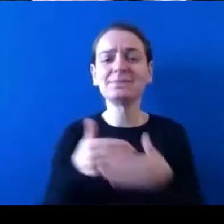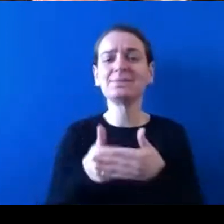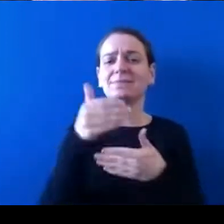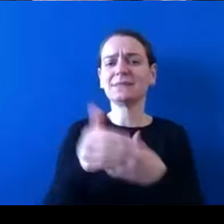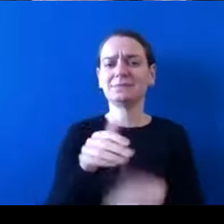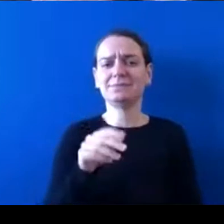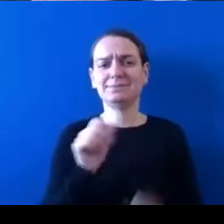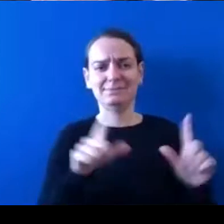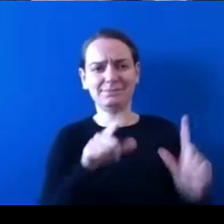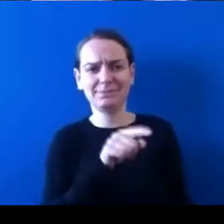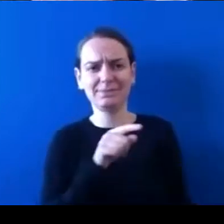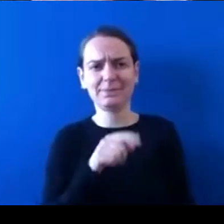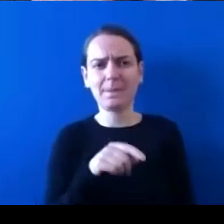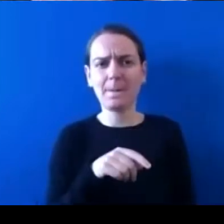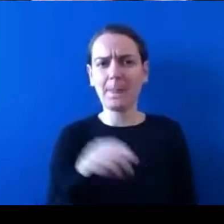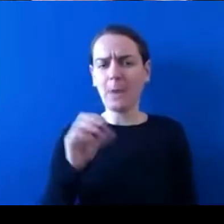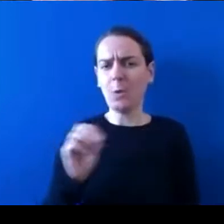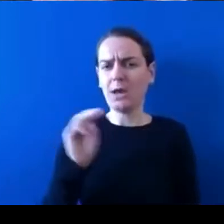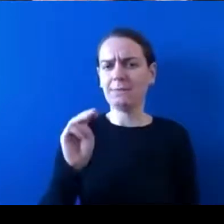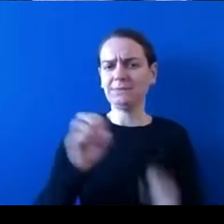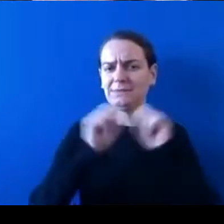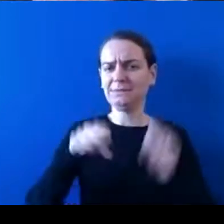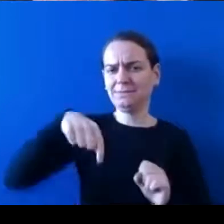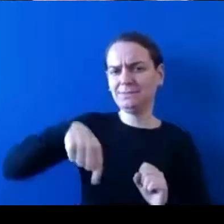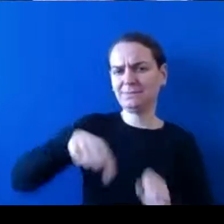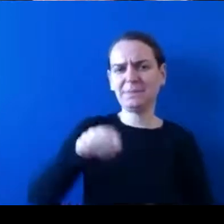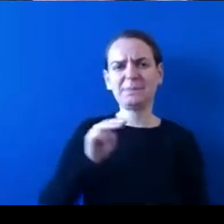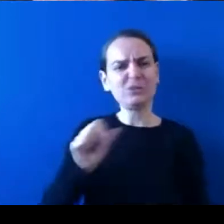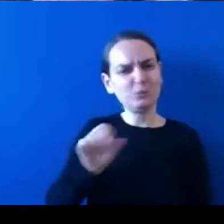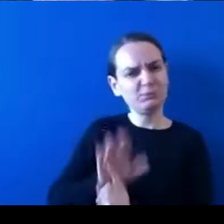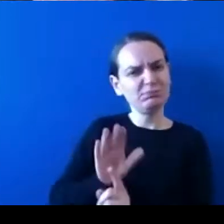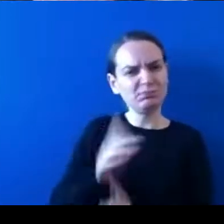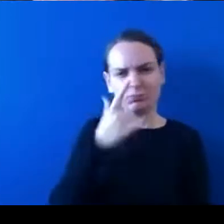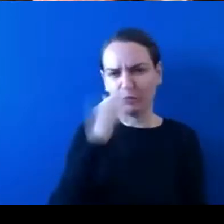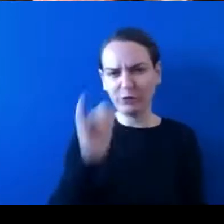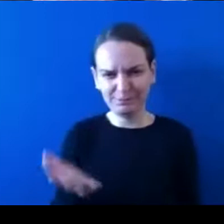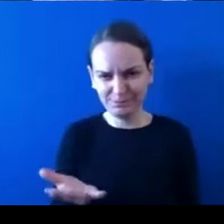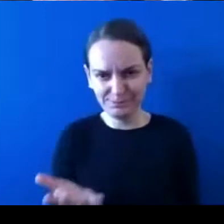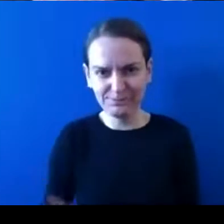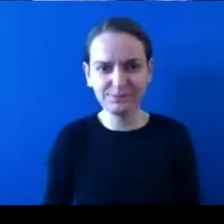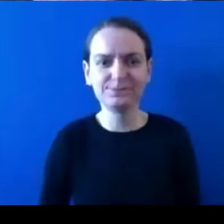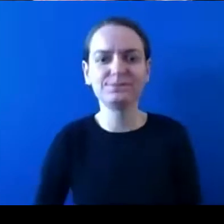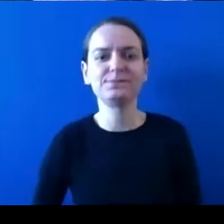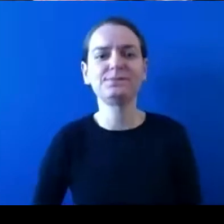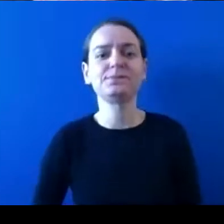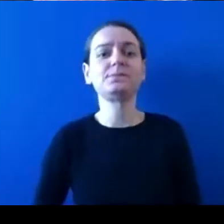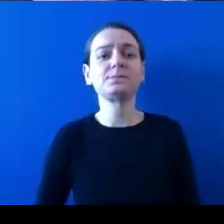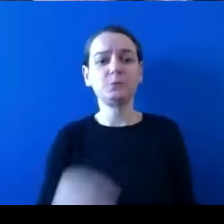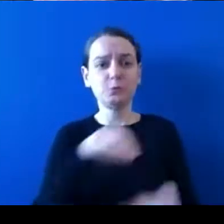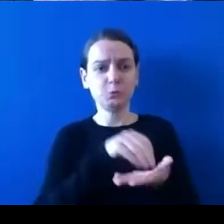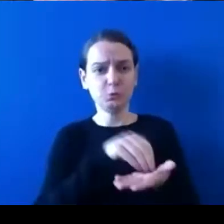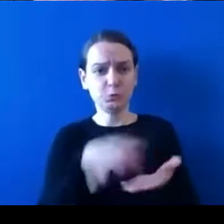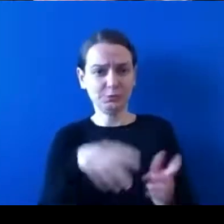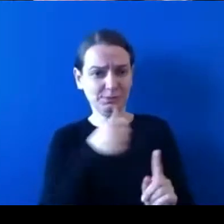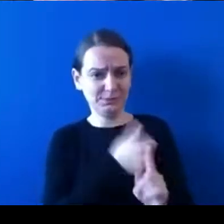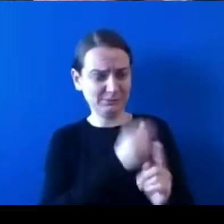services. Once graduated from the high school, adult O&M is now provided by